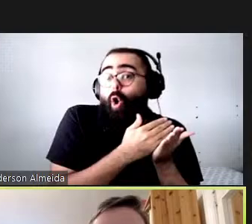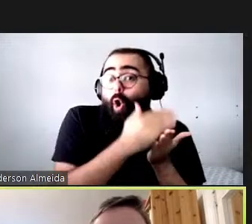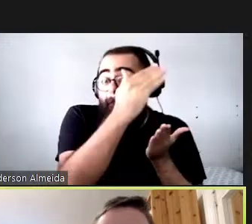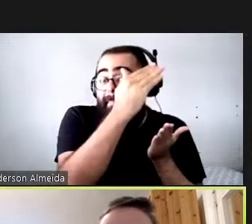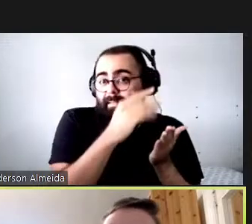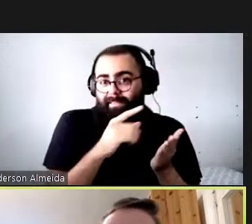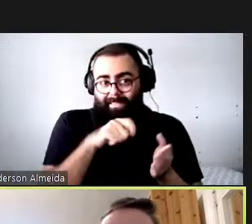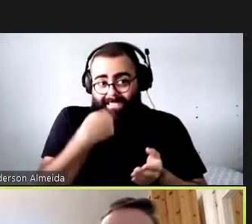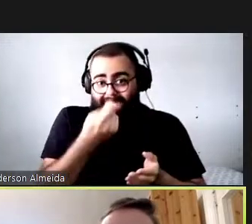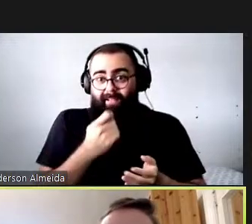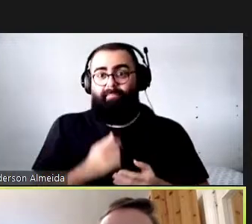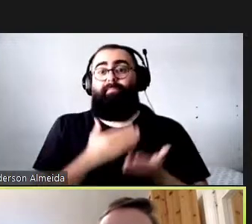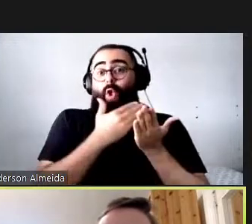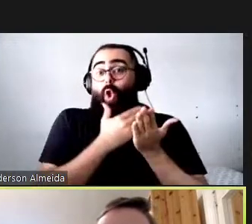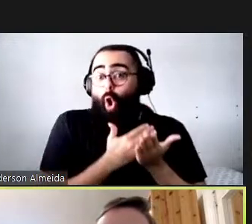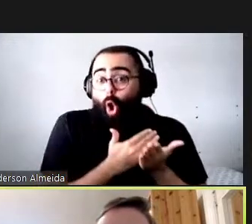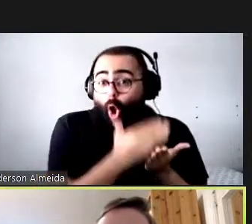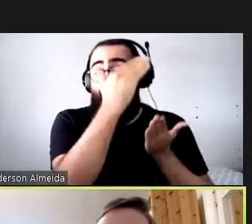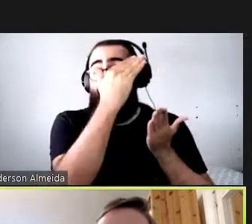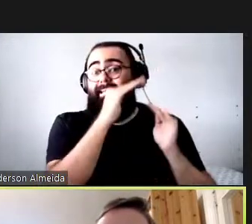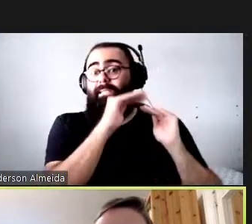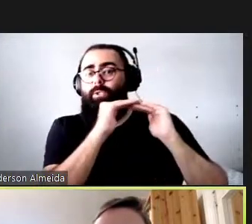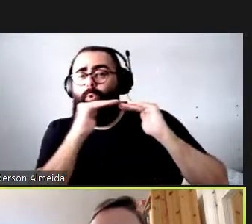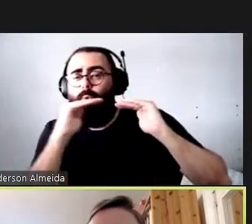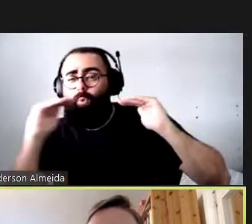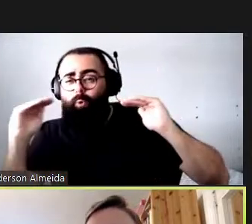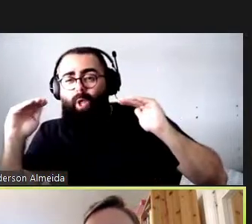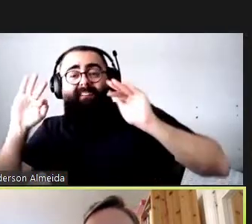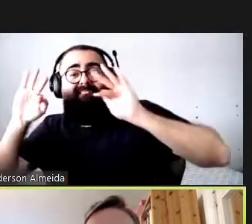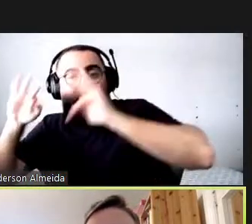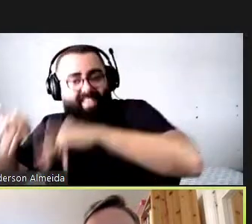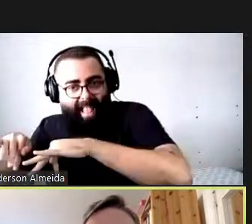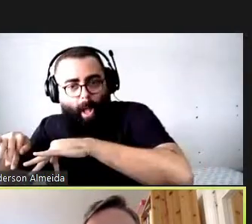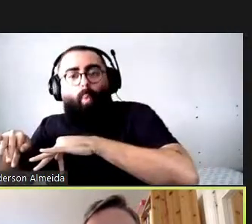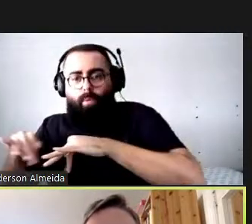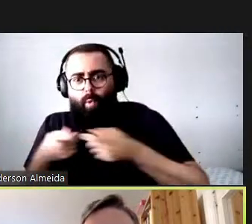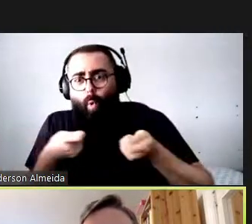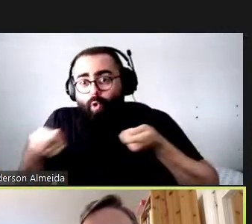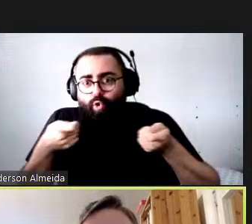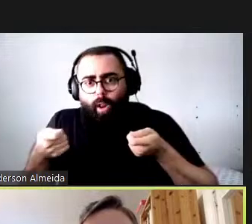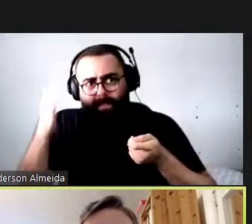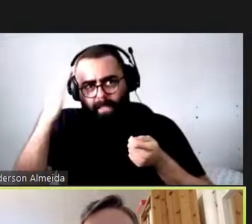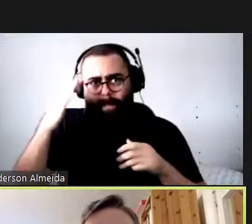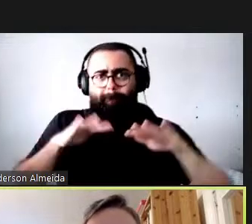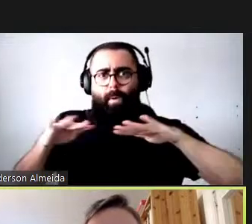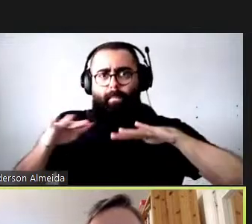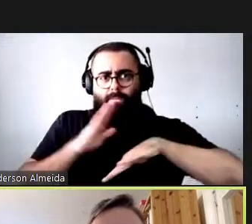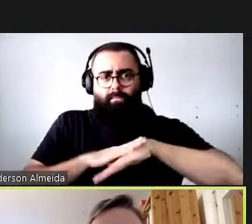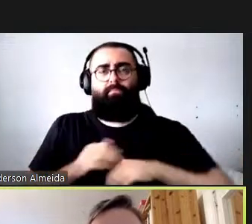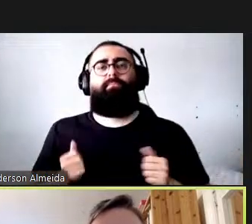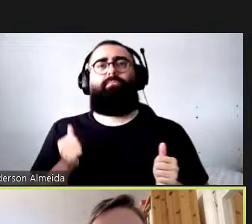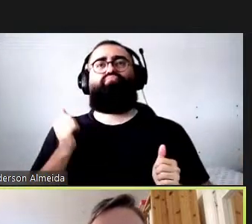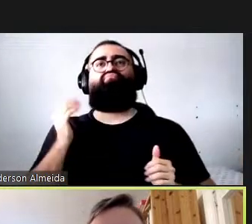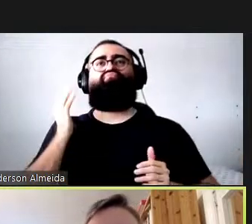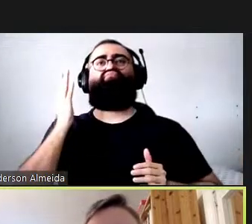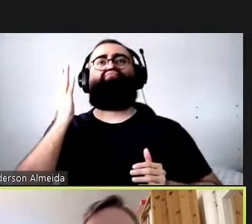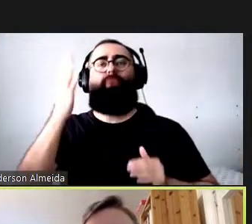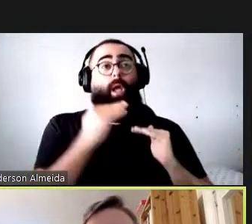or a release, based on a cutoff point in the velocity of the hand